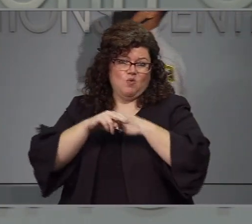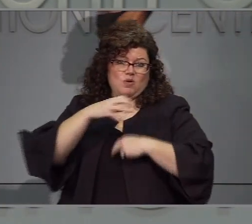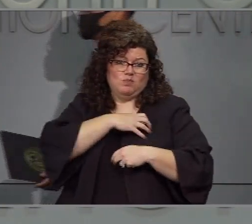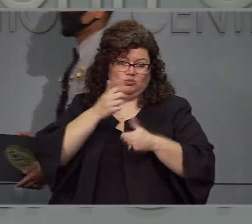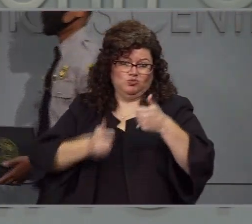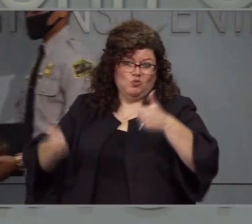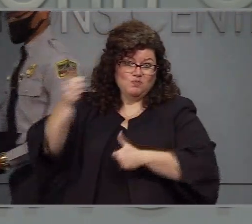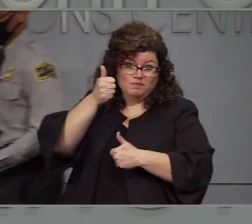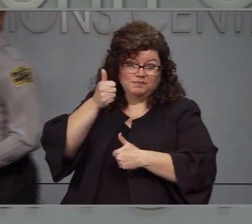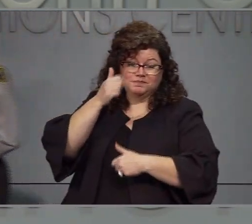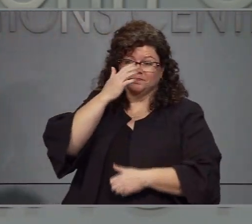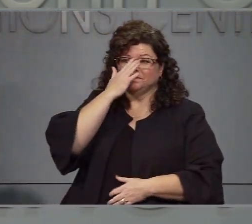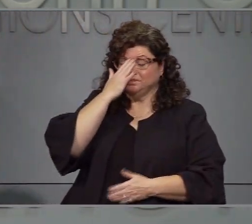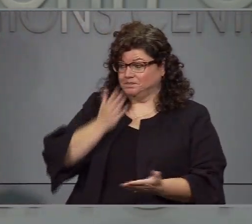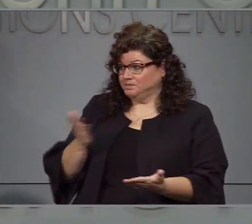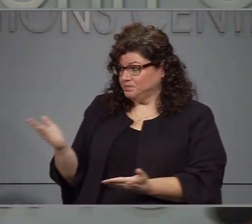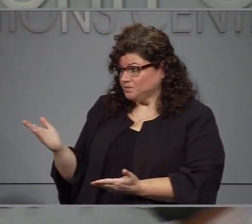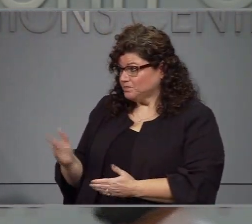Colonel McNeil.